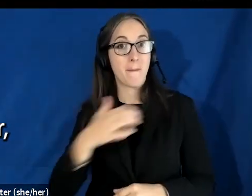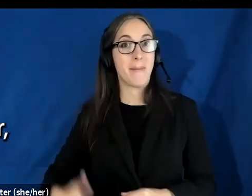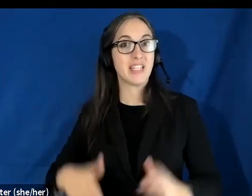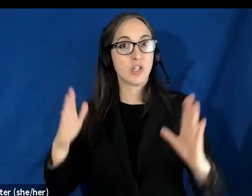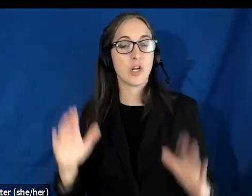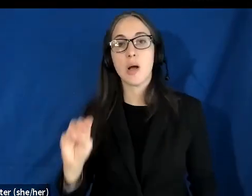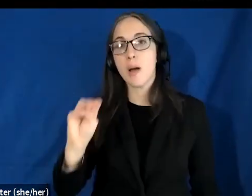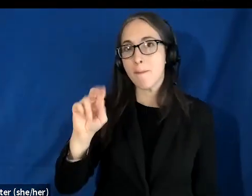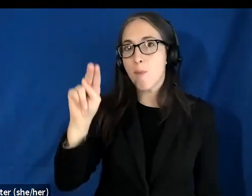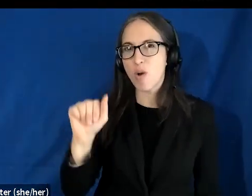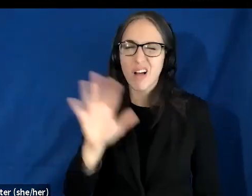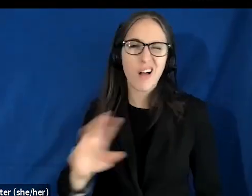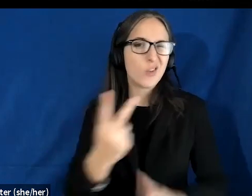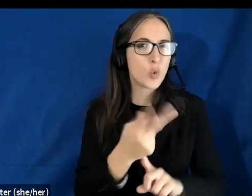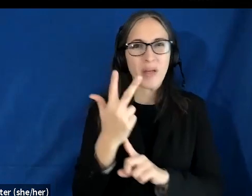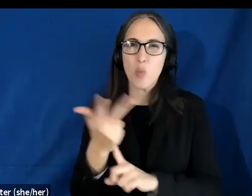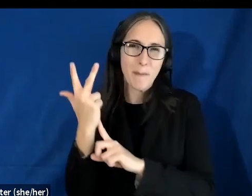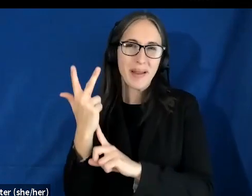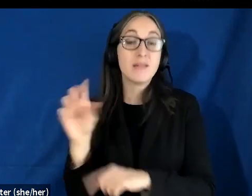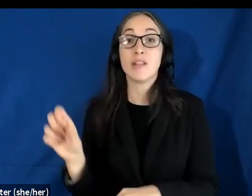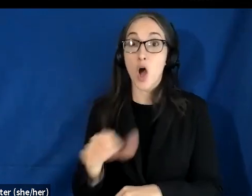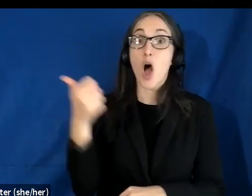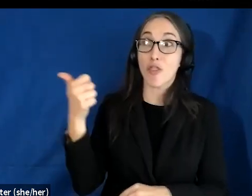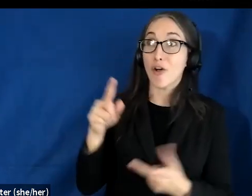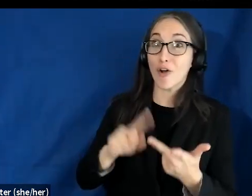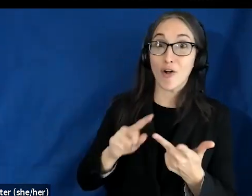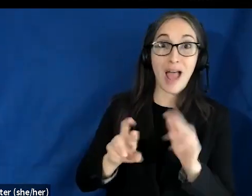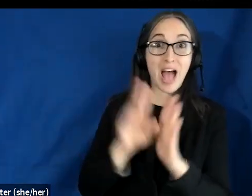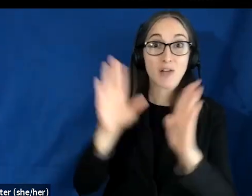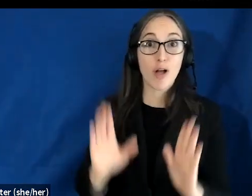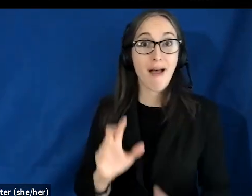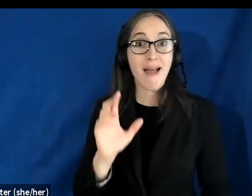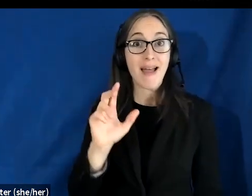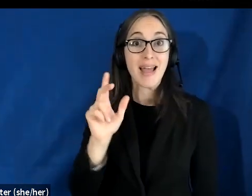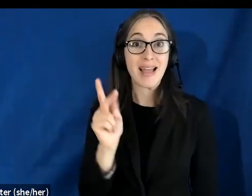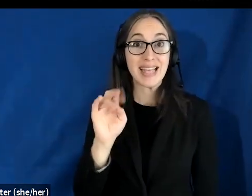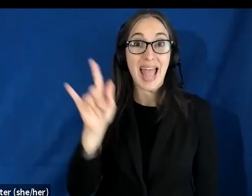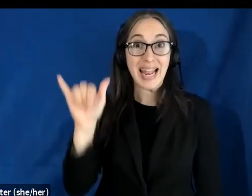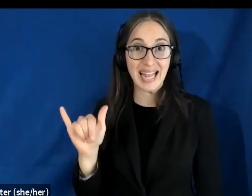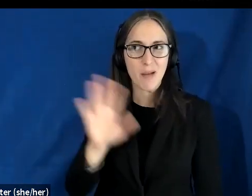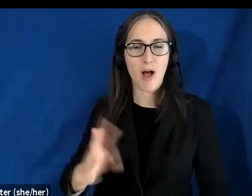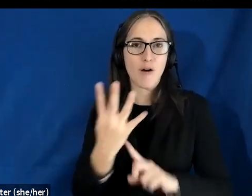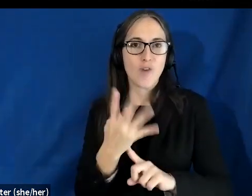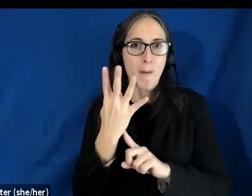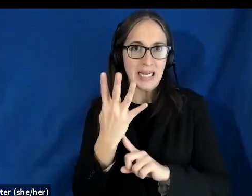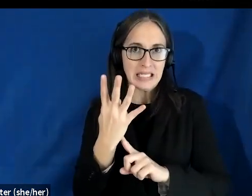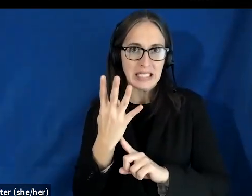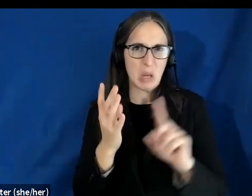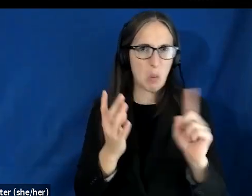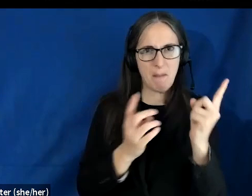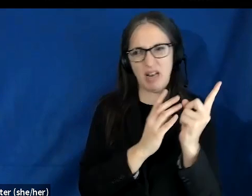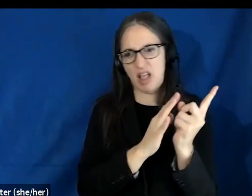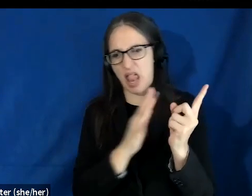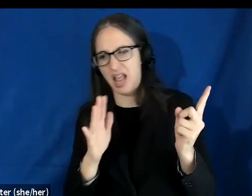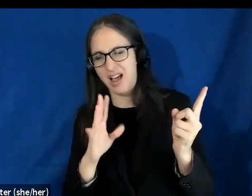3 minutes. And then we have astronaut Katie, took her about 4 minutes. So it just varies, but it's not like it doesn't take about a